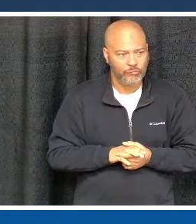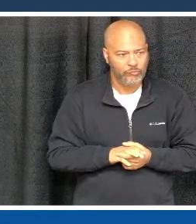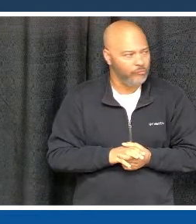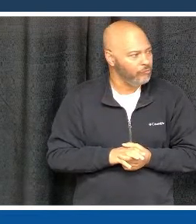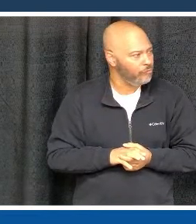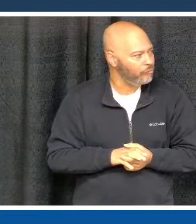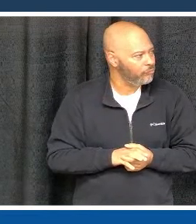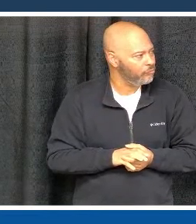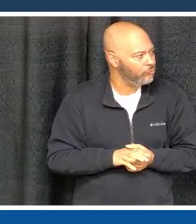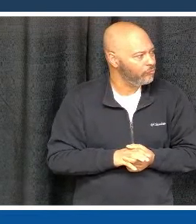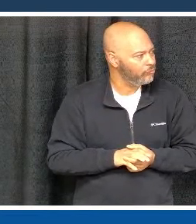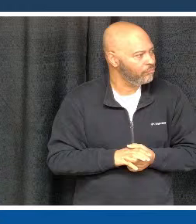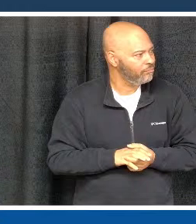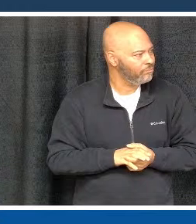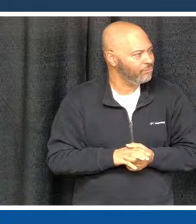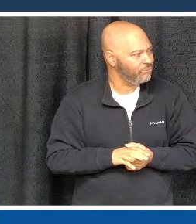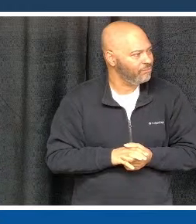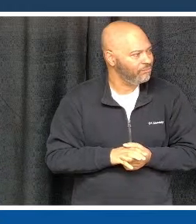That is?